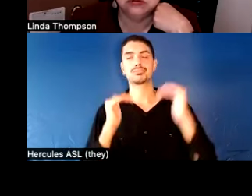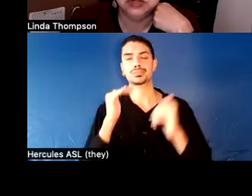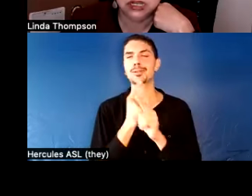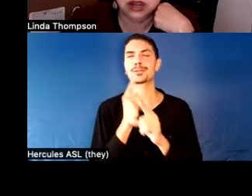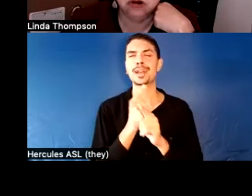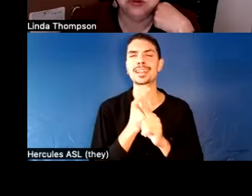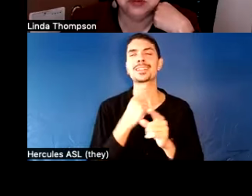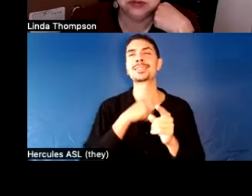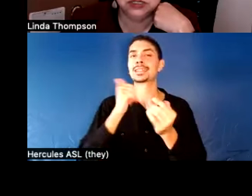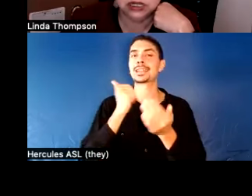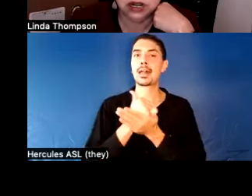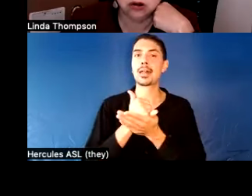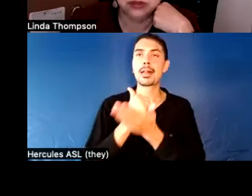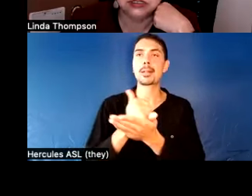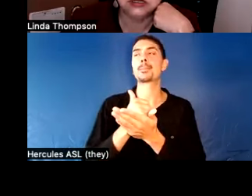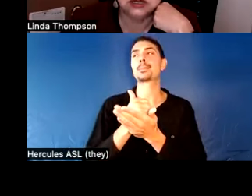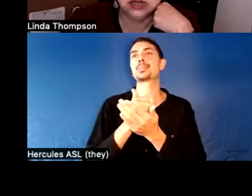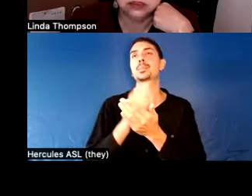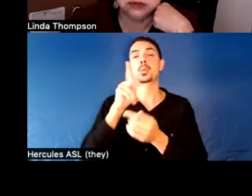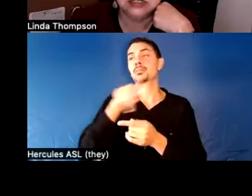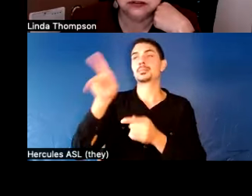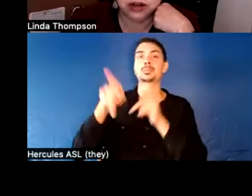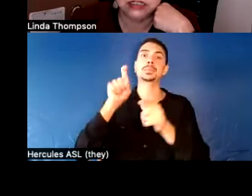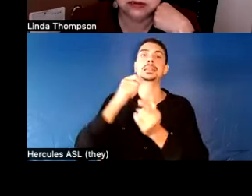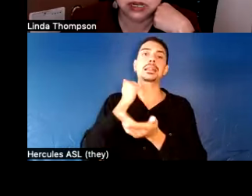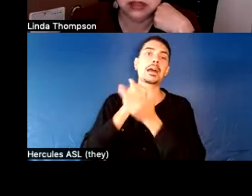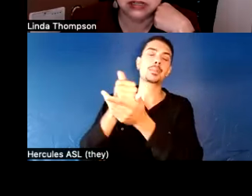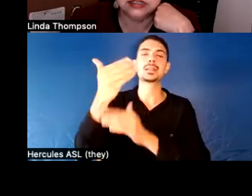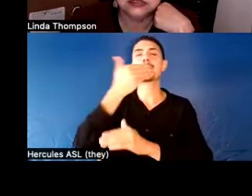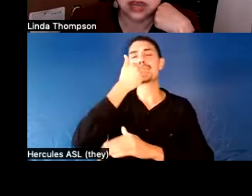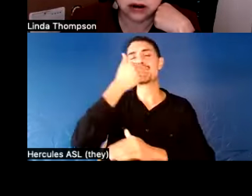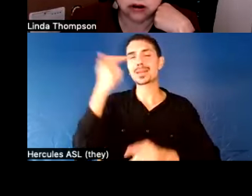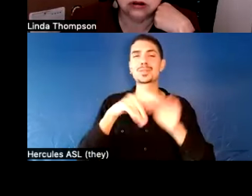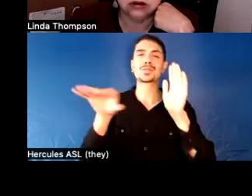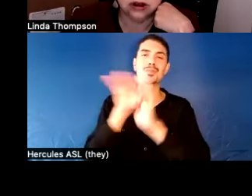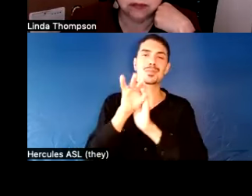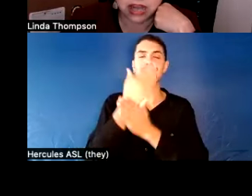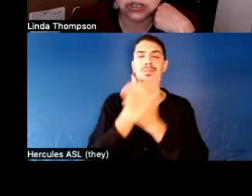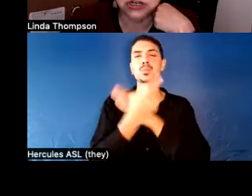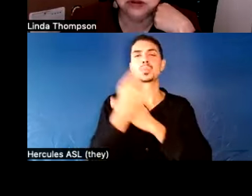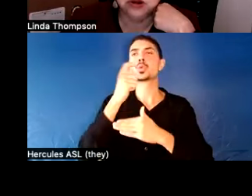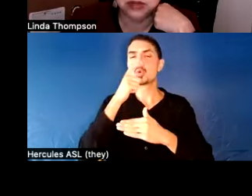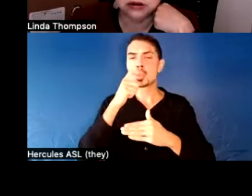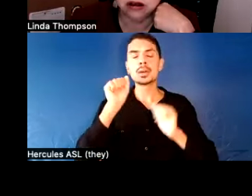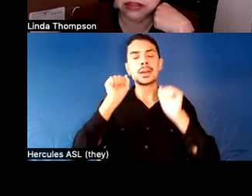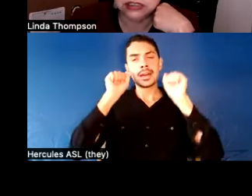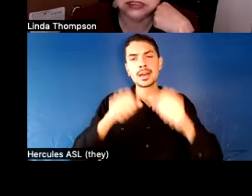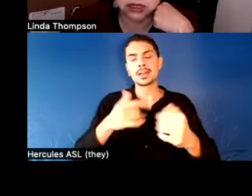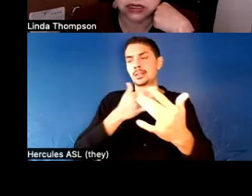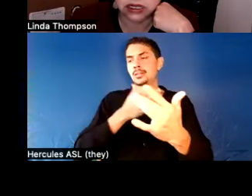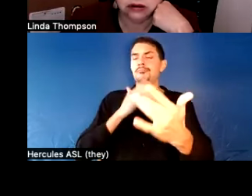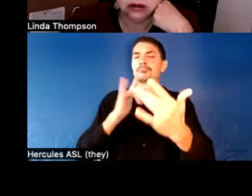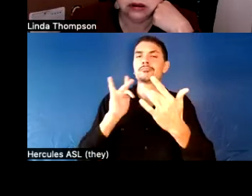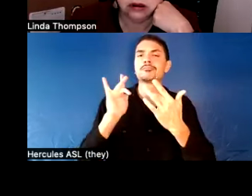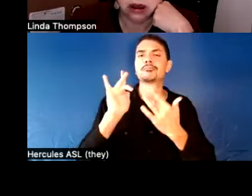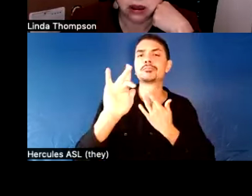when we need help or people need help, it's best to find somebody that is at all compassionate about mental health and